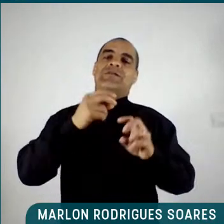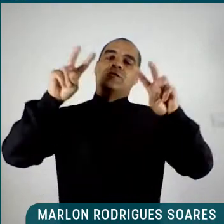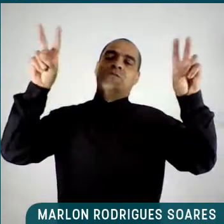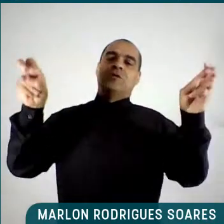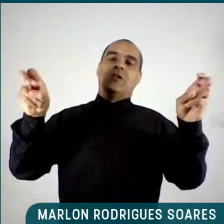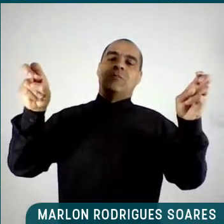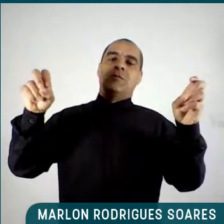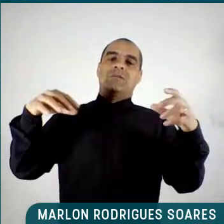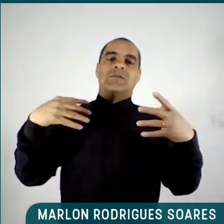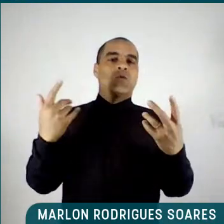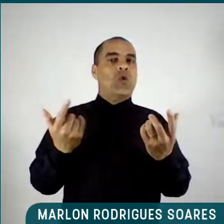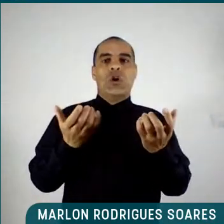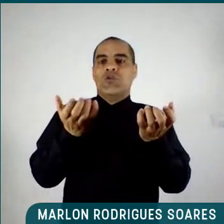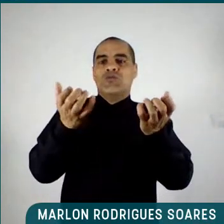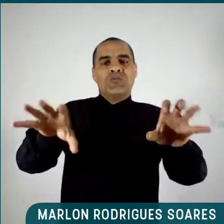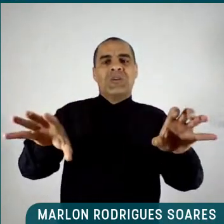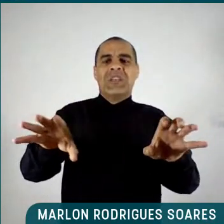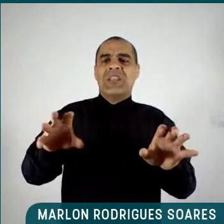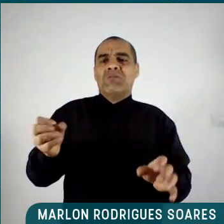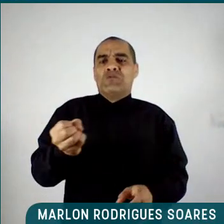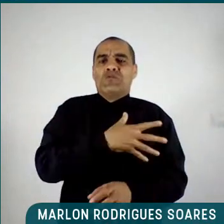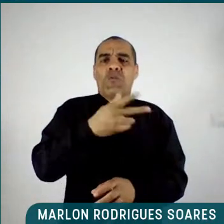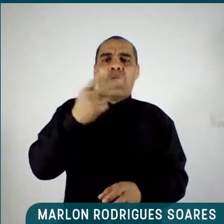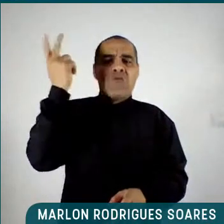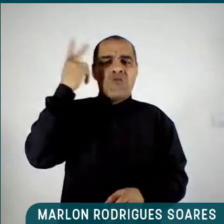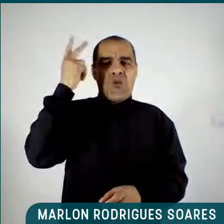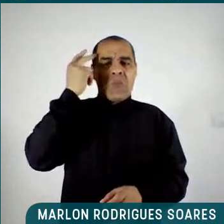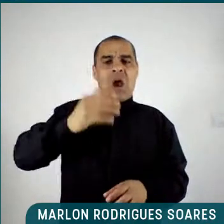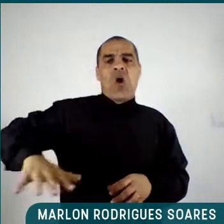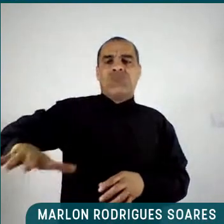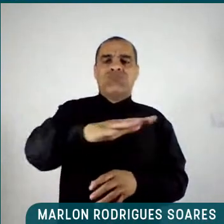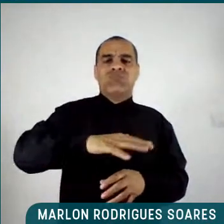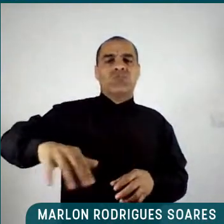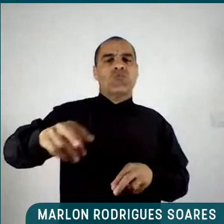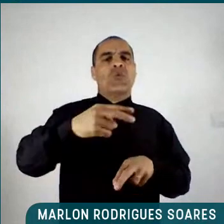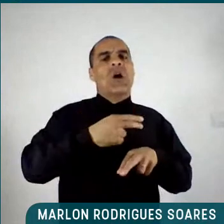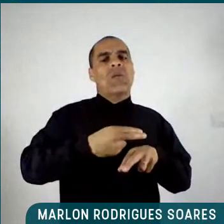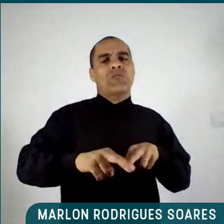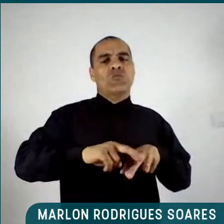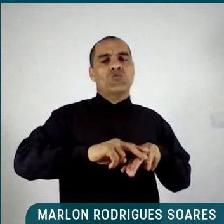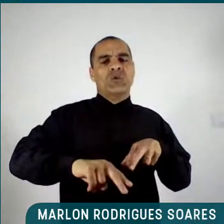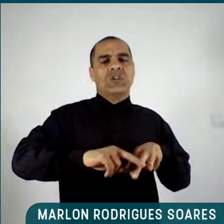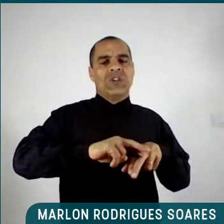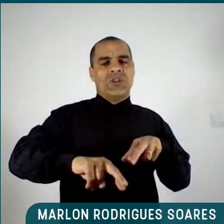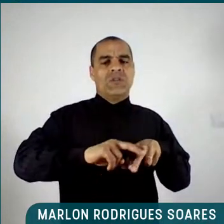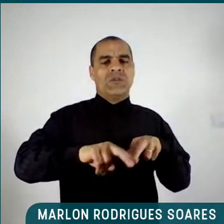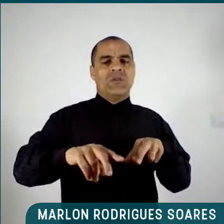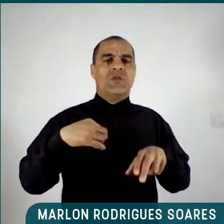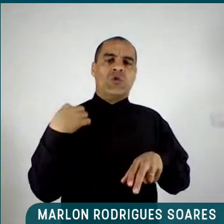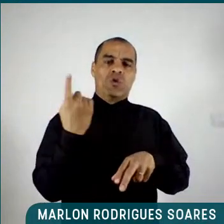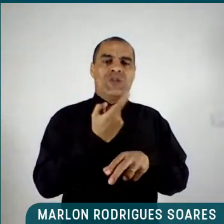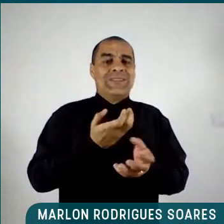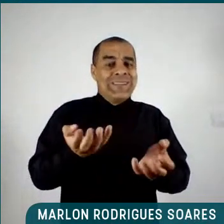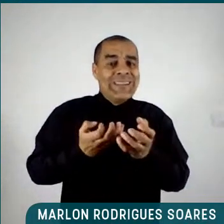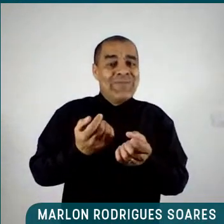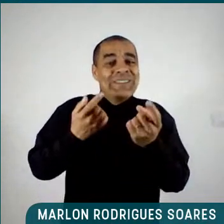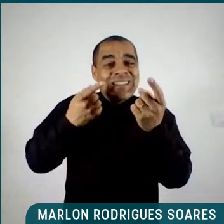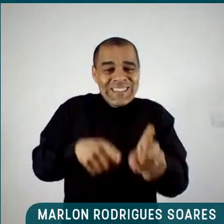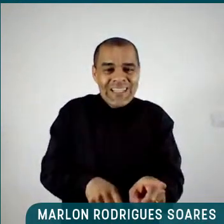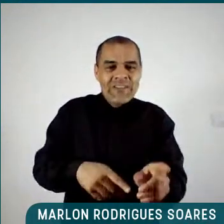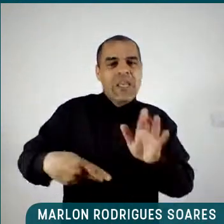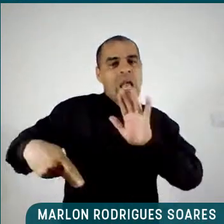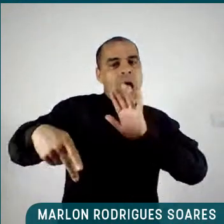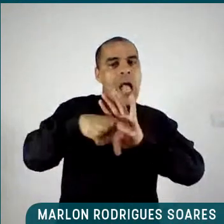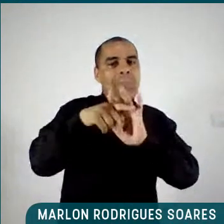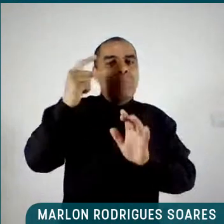with nós não academics. queremos um novo normal no campo dos We don't want to direitos. have just a Nós new queremos normal in desafiar a gender. própria ideia da We want to normalidade. E a